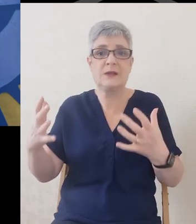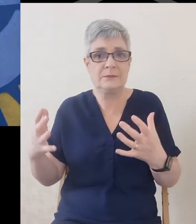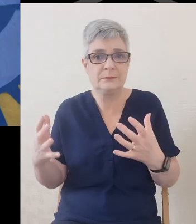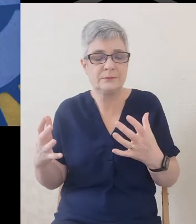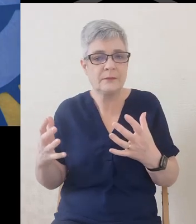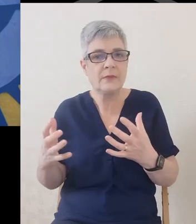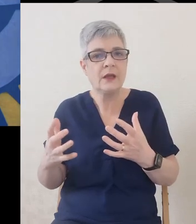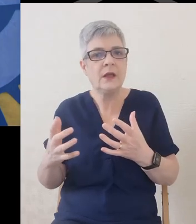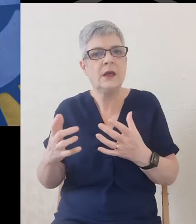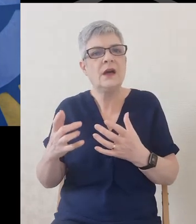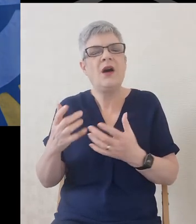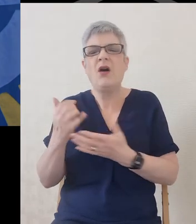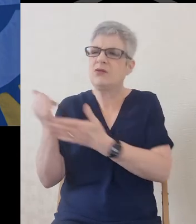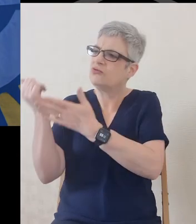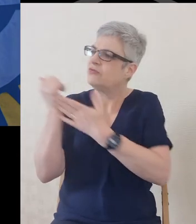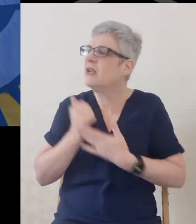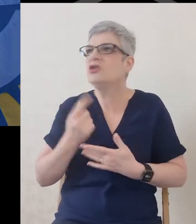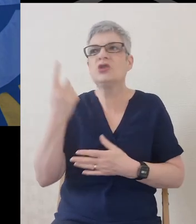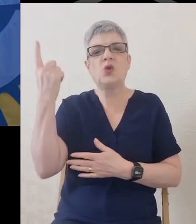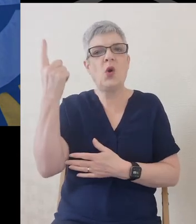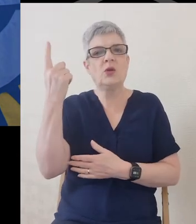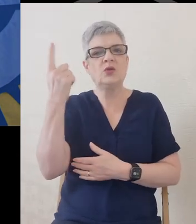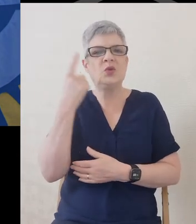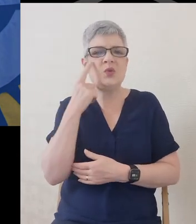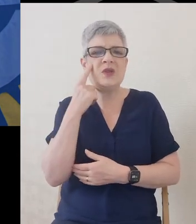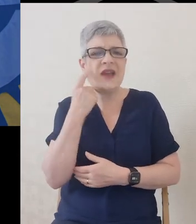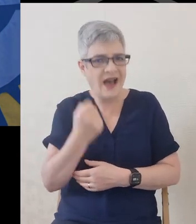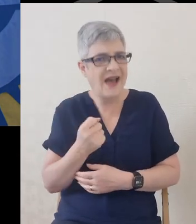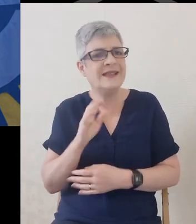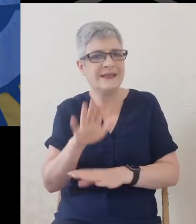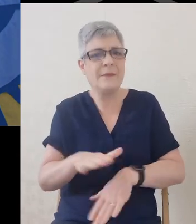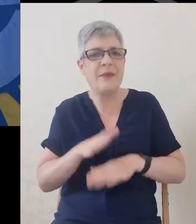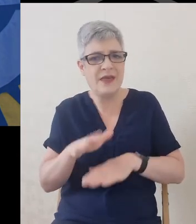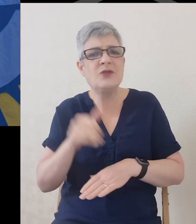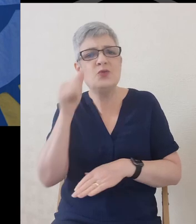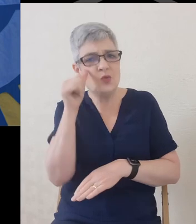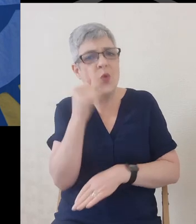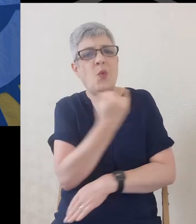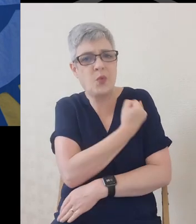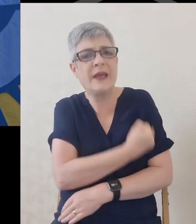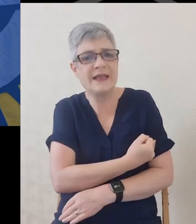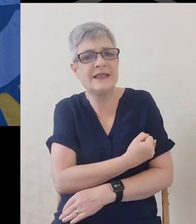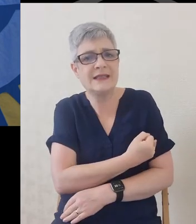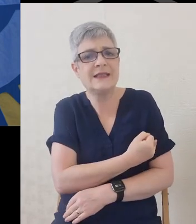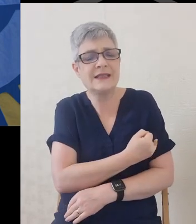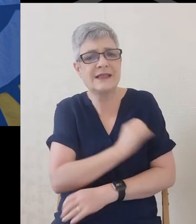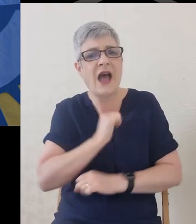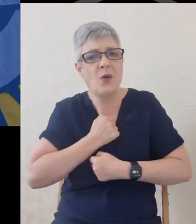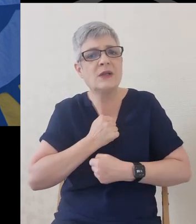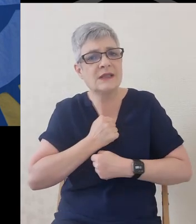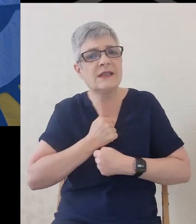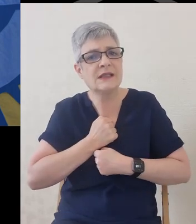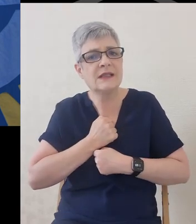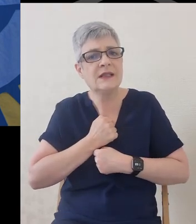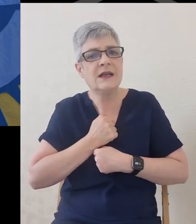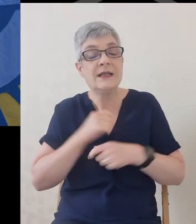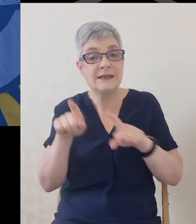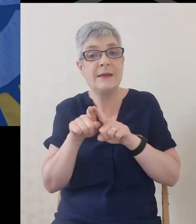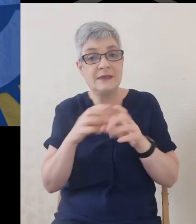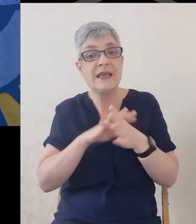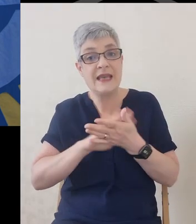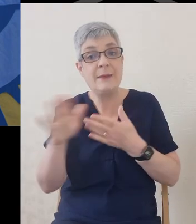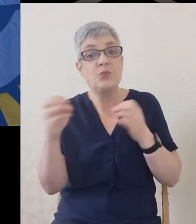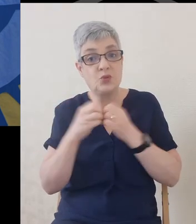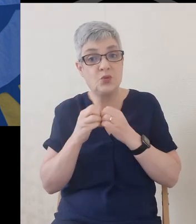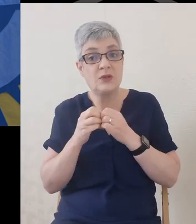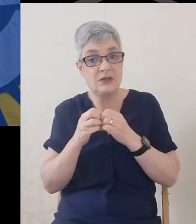Gracious God, one who can sympathize with our weakness, as the writer to the Hebrews says,